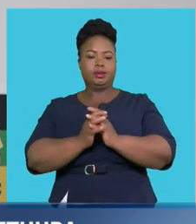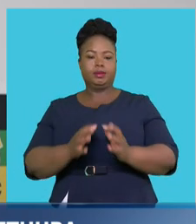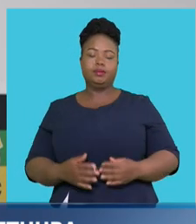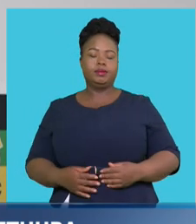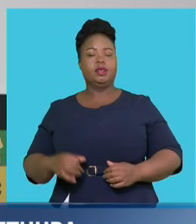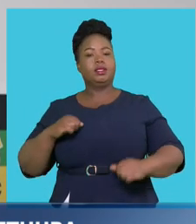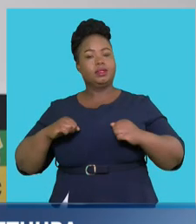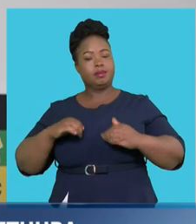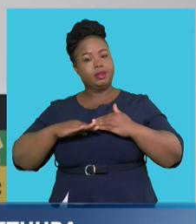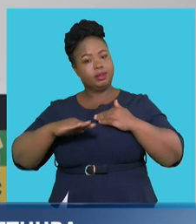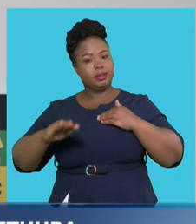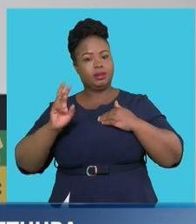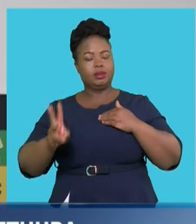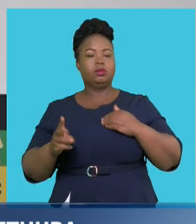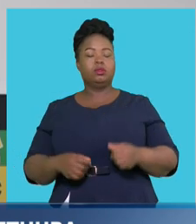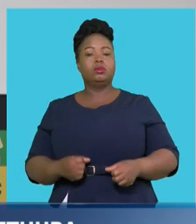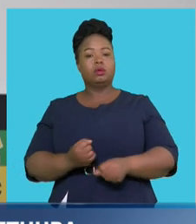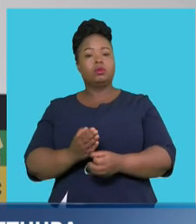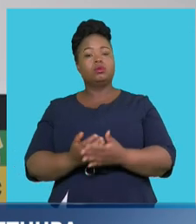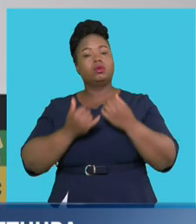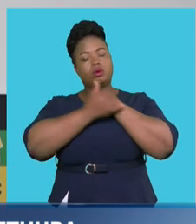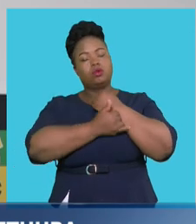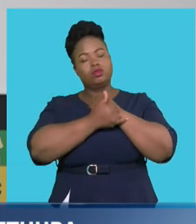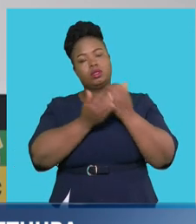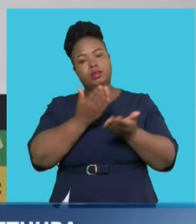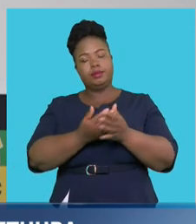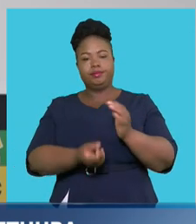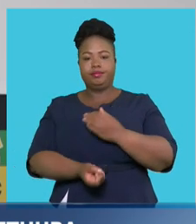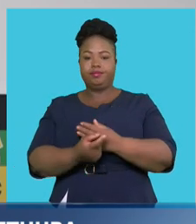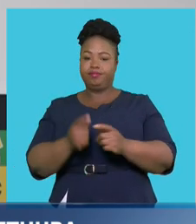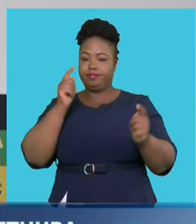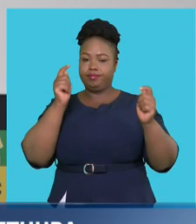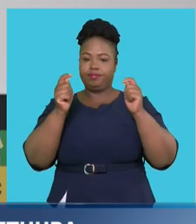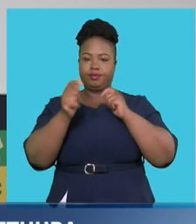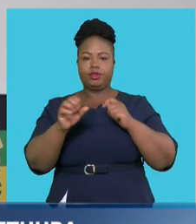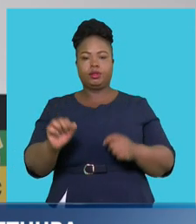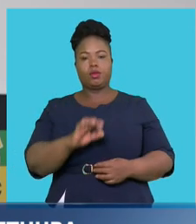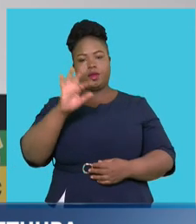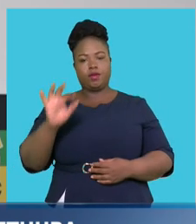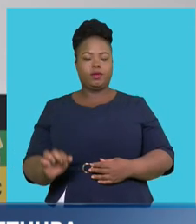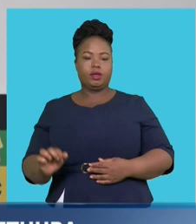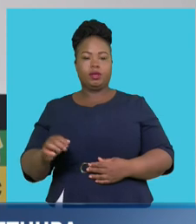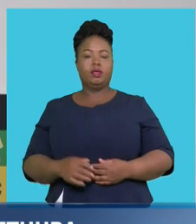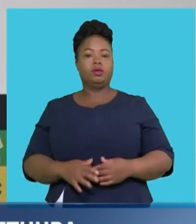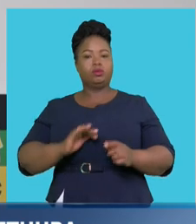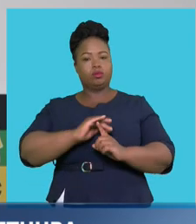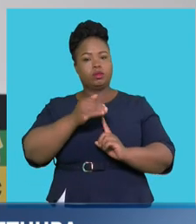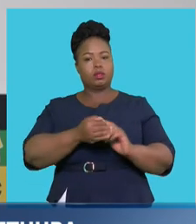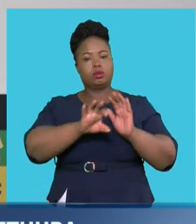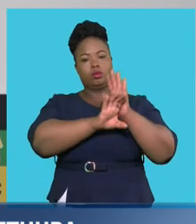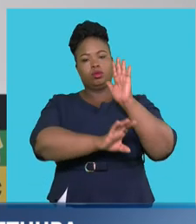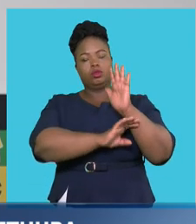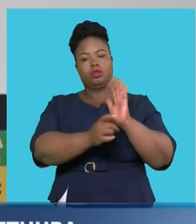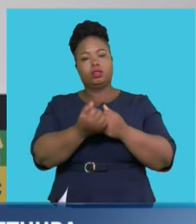stability in a country that continues the transformation of South Africa and safeguards of constitutional